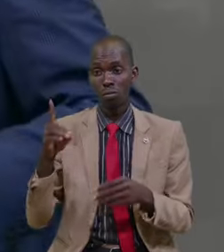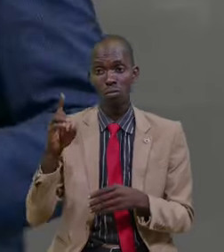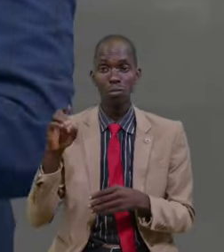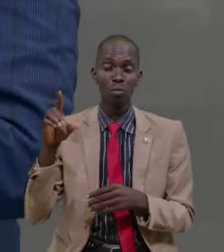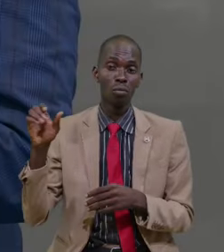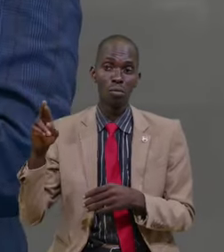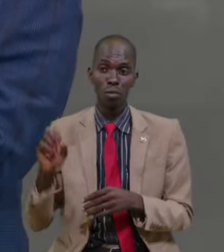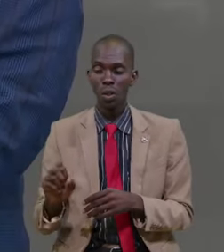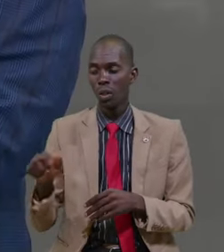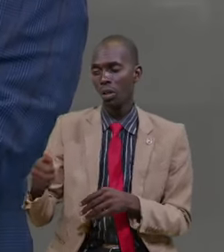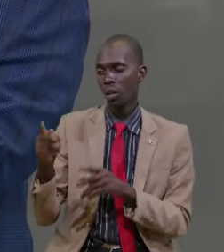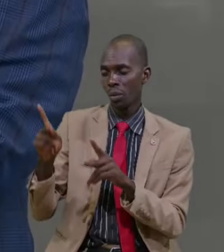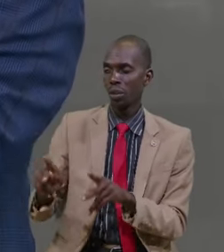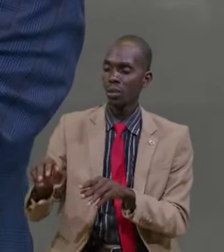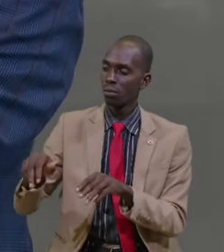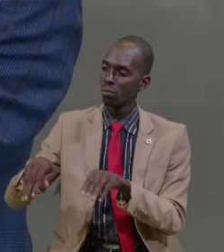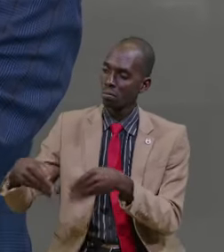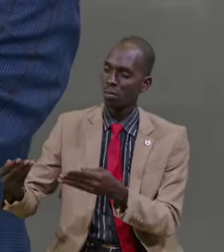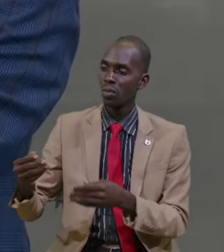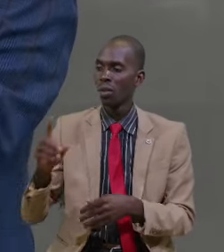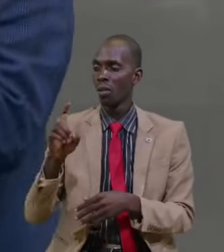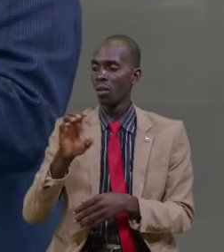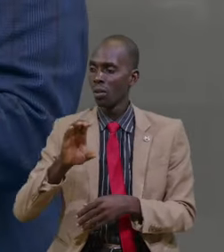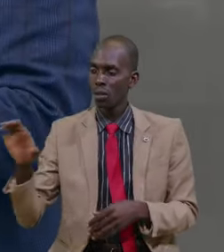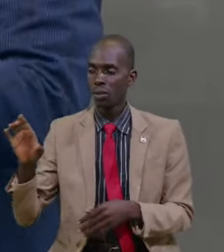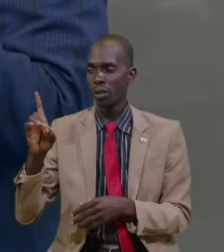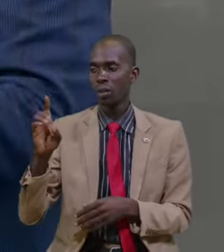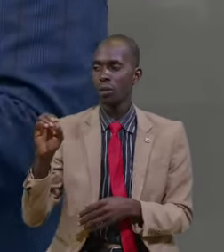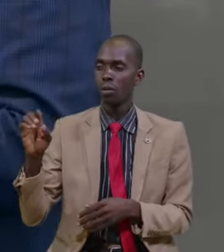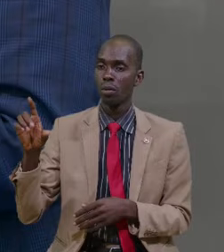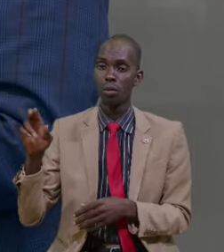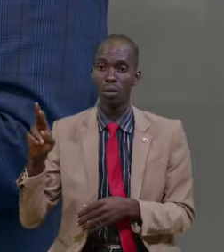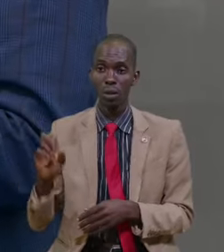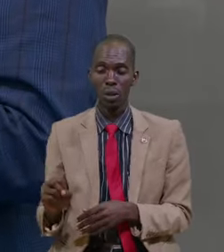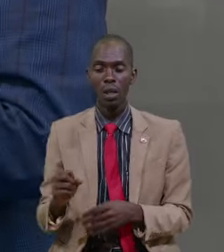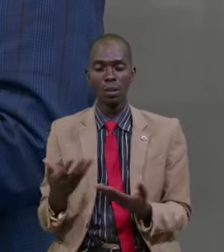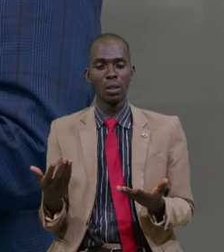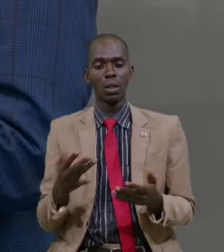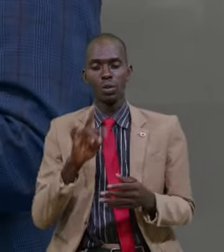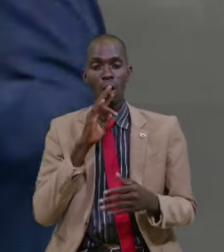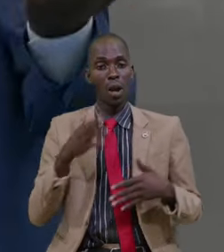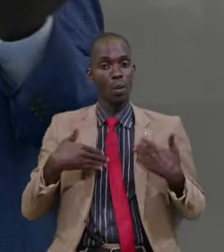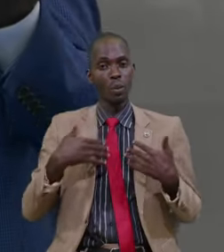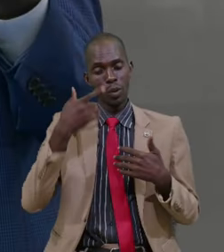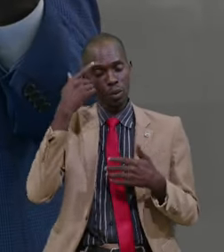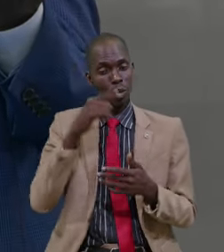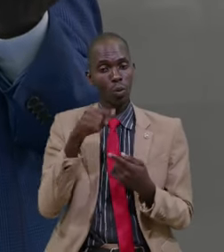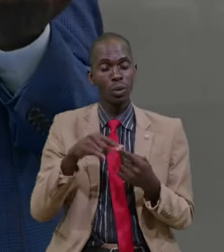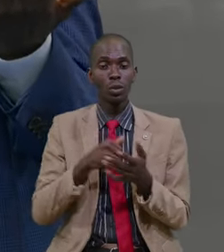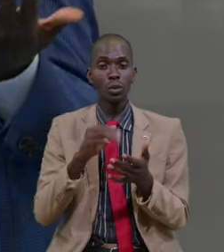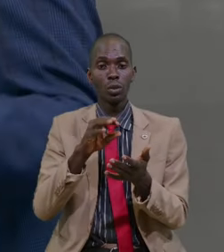and you're happy, you're saying, I'm on the queue. And when I get to him, he'll give